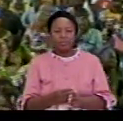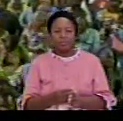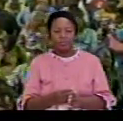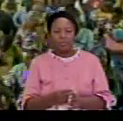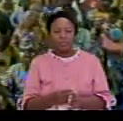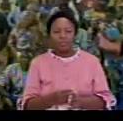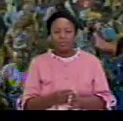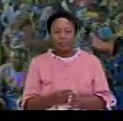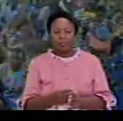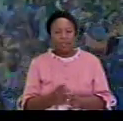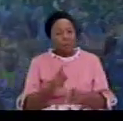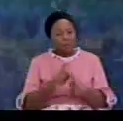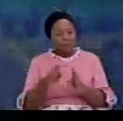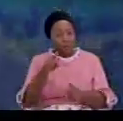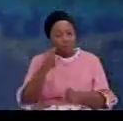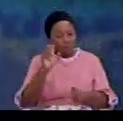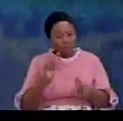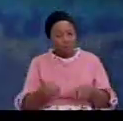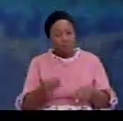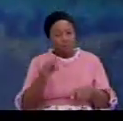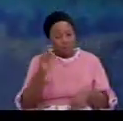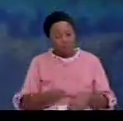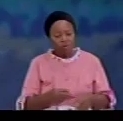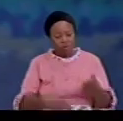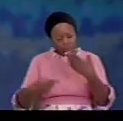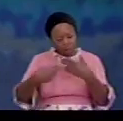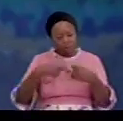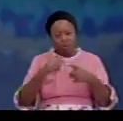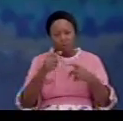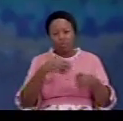But you must return to the Almighty.